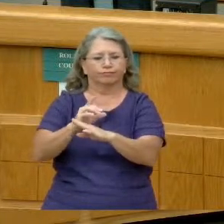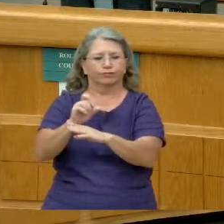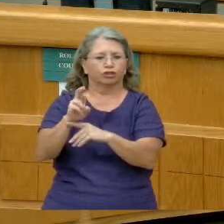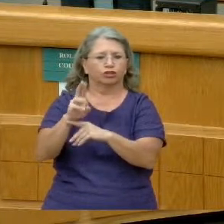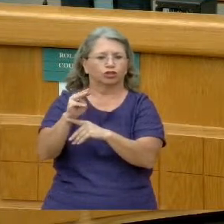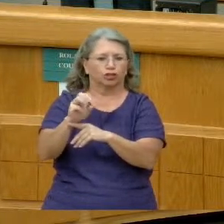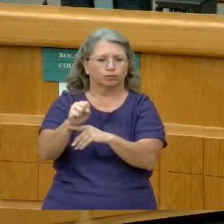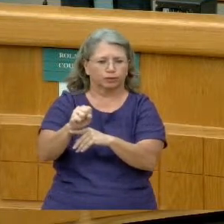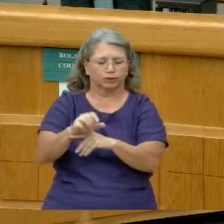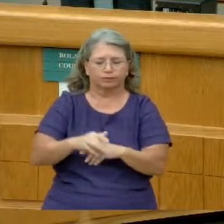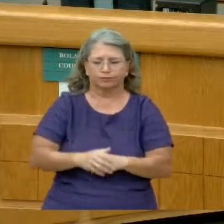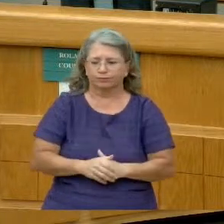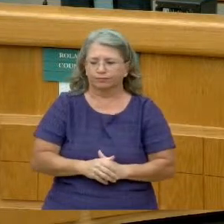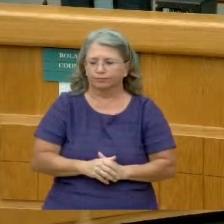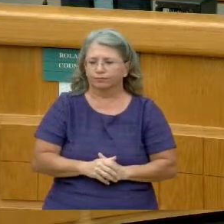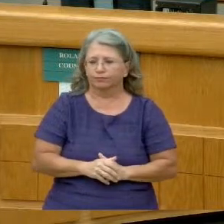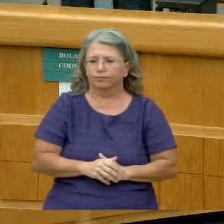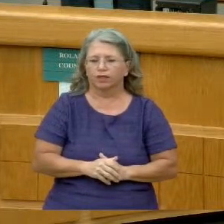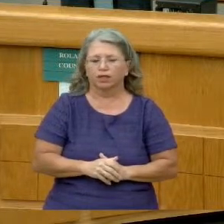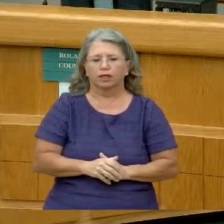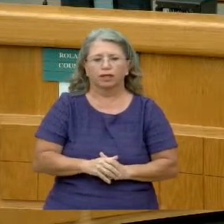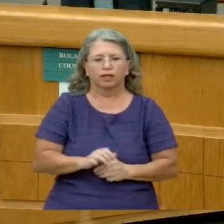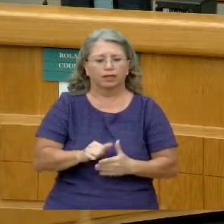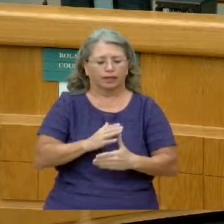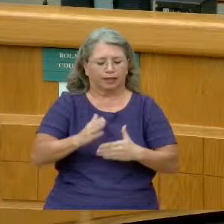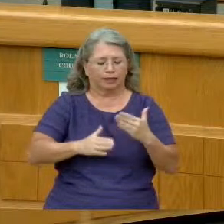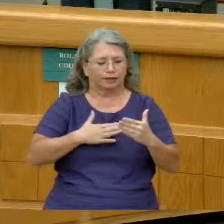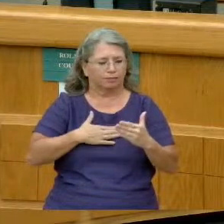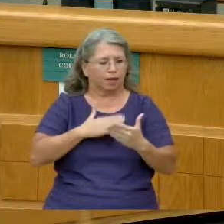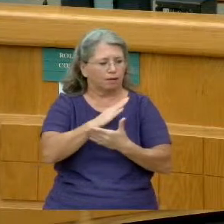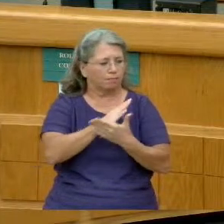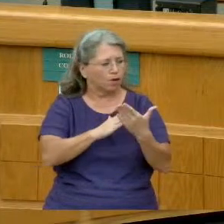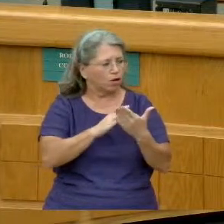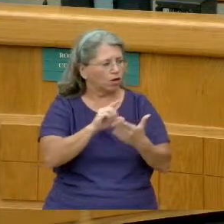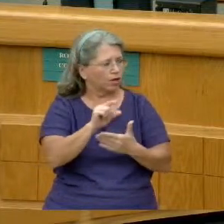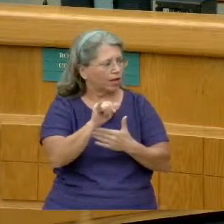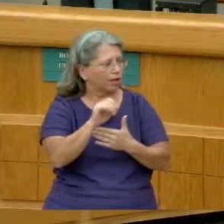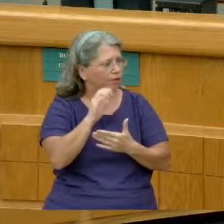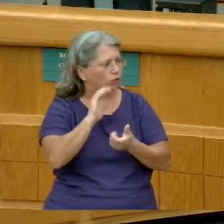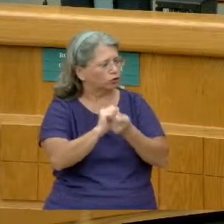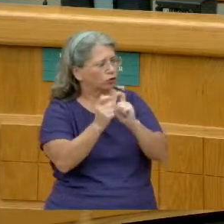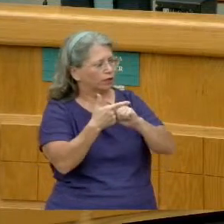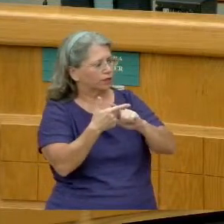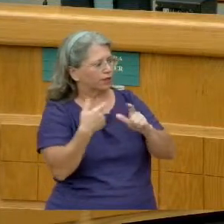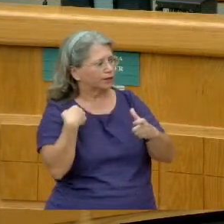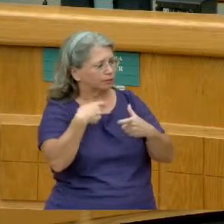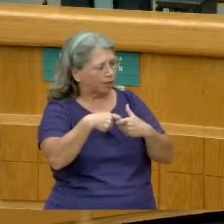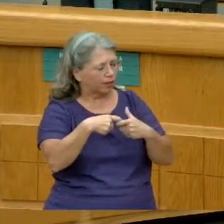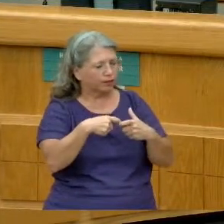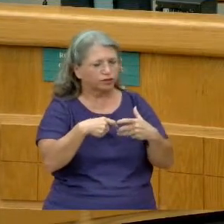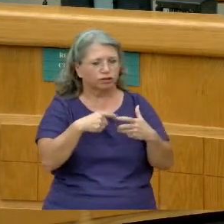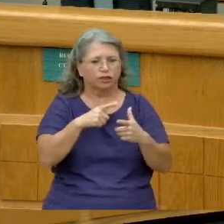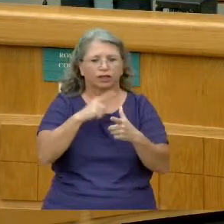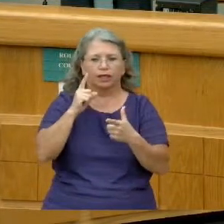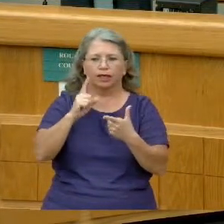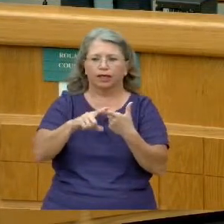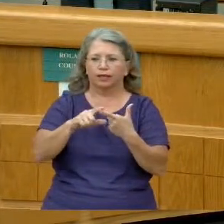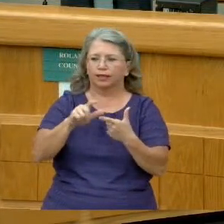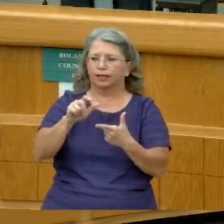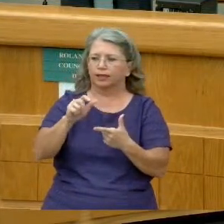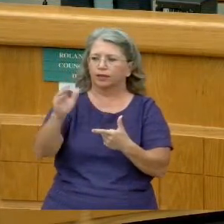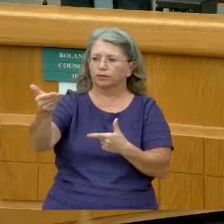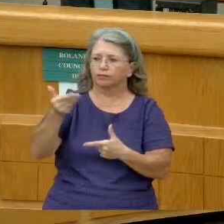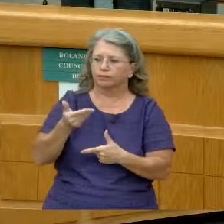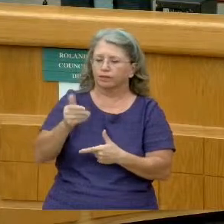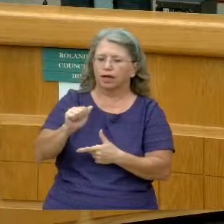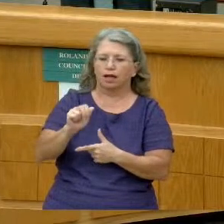COVID-19. Okay, so that concludes my portion. Gabby's going to translate in Spanish, and then Annette Rodriguez, our